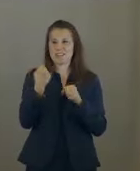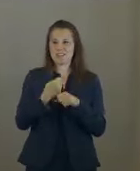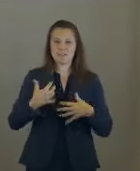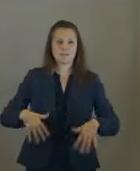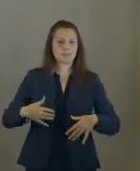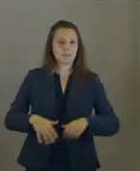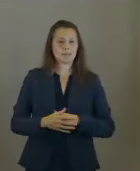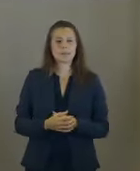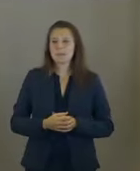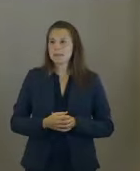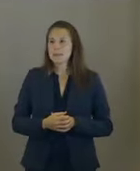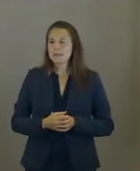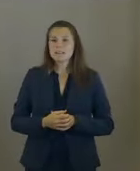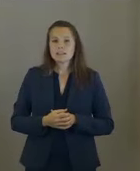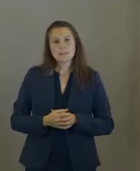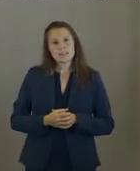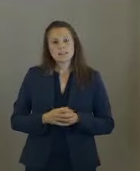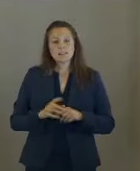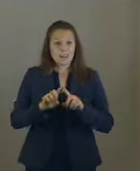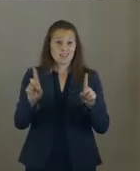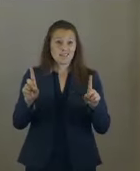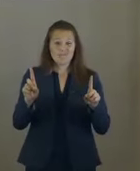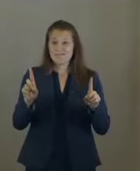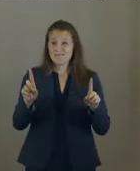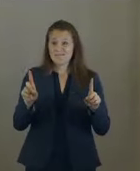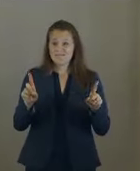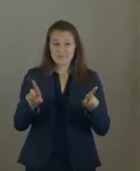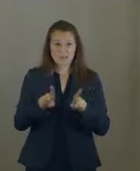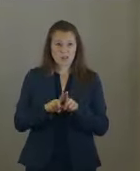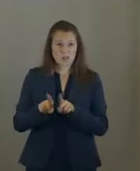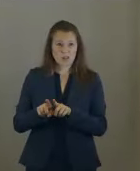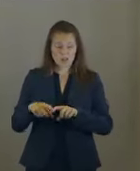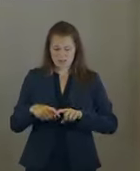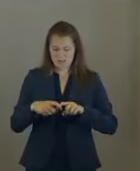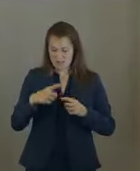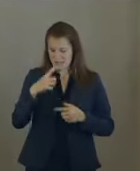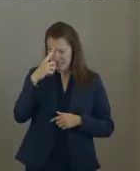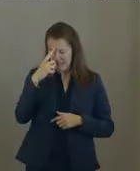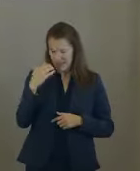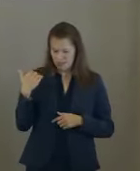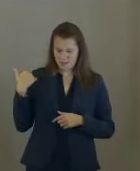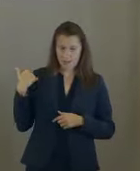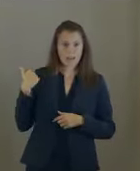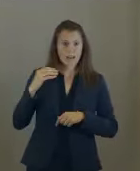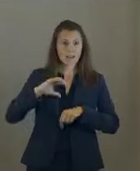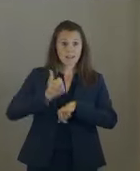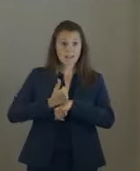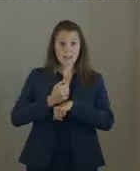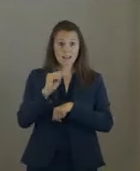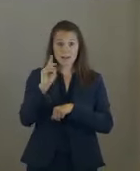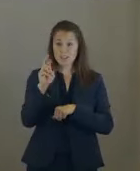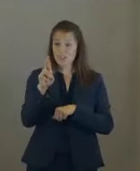year. But it also makes you think that when it was created, that the hope was that there